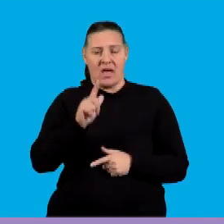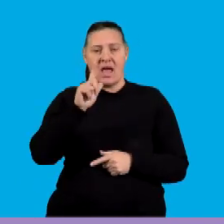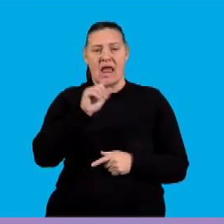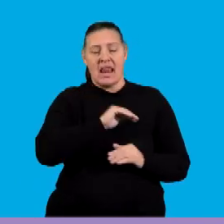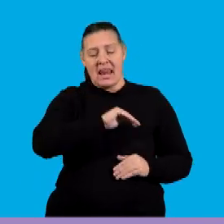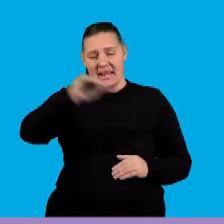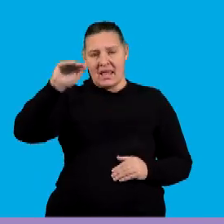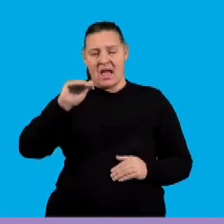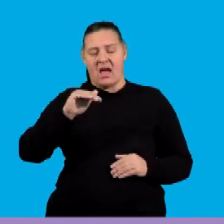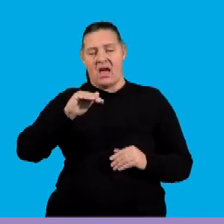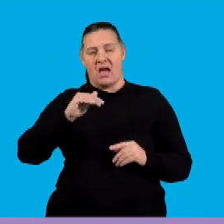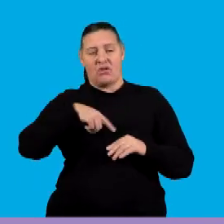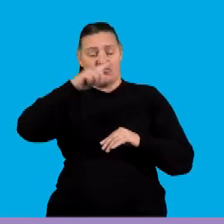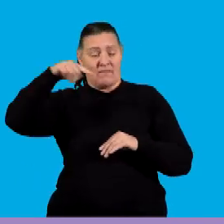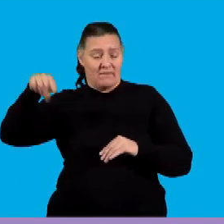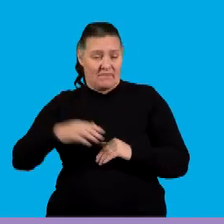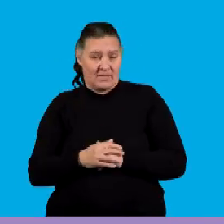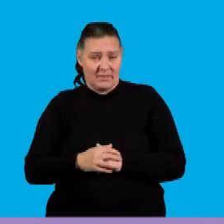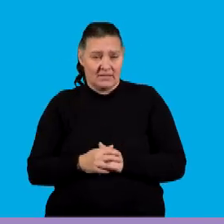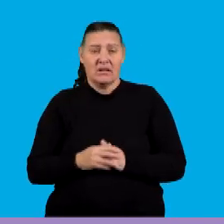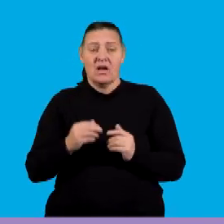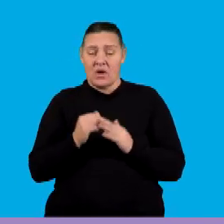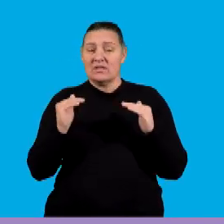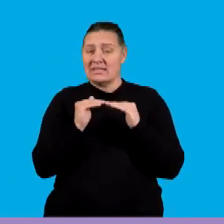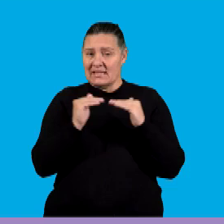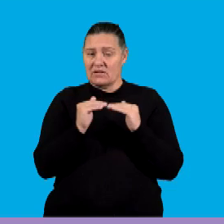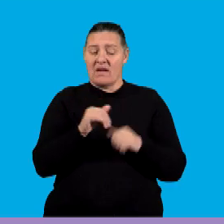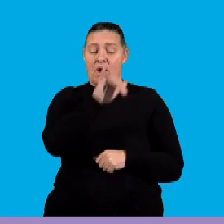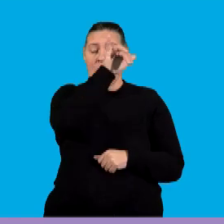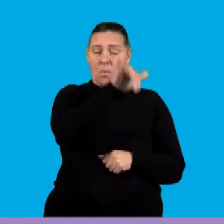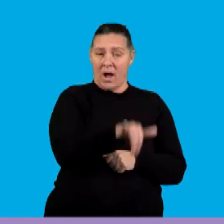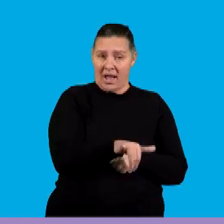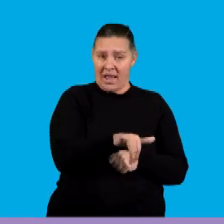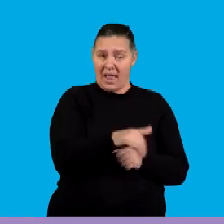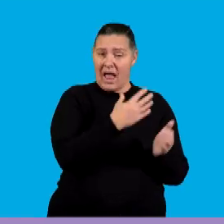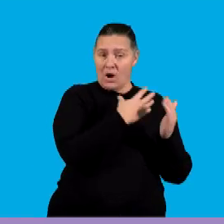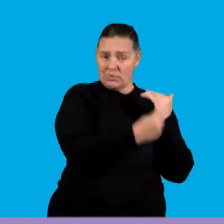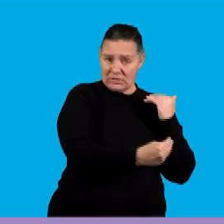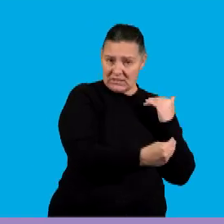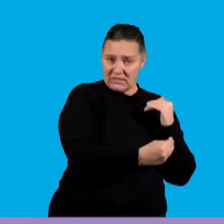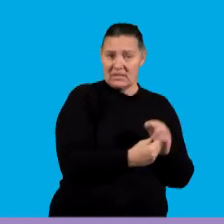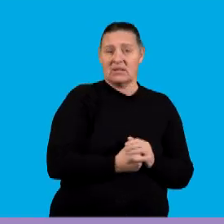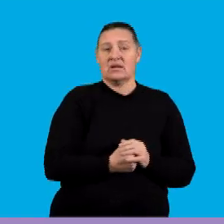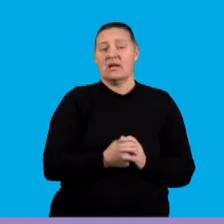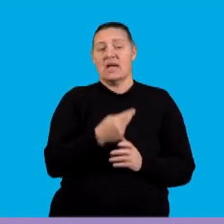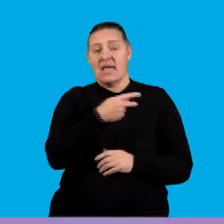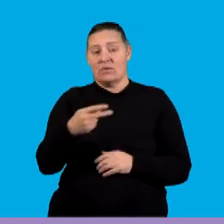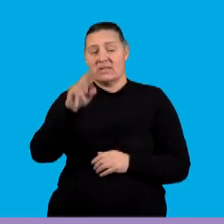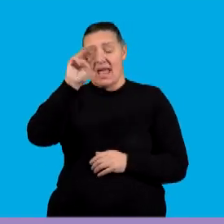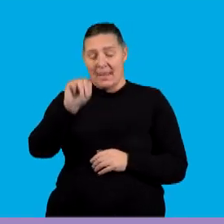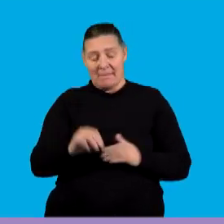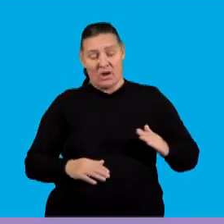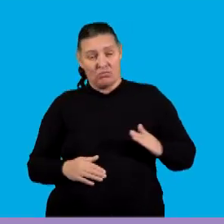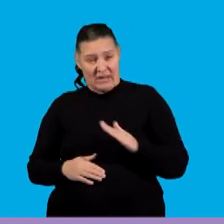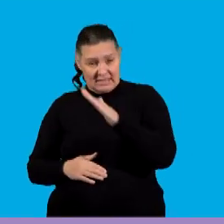linear graph. Now remember the standard equation. We have the output as our y, the gradient